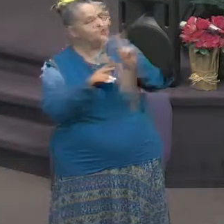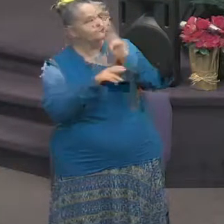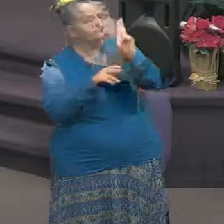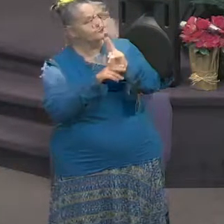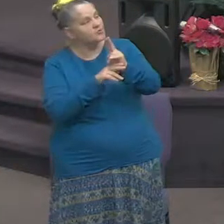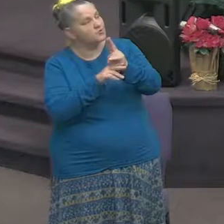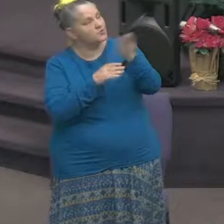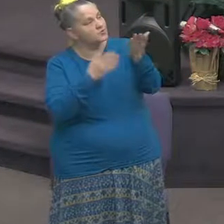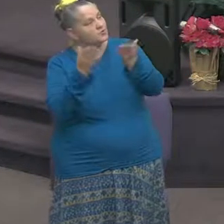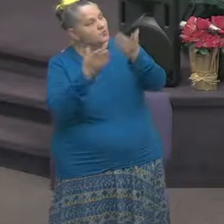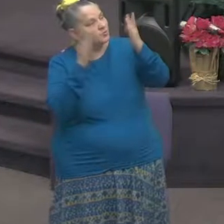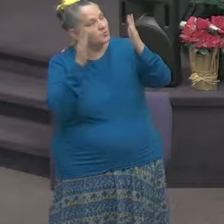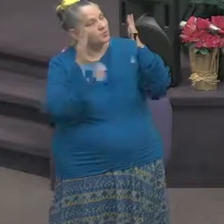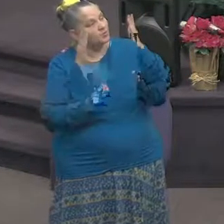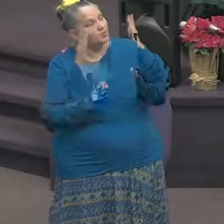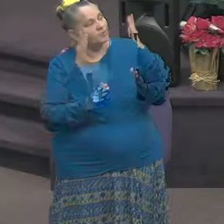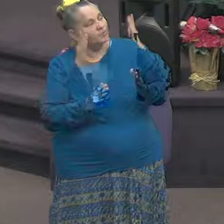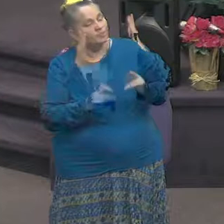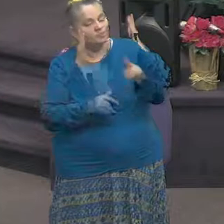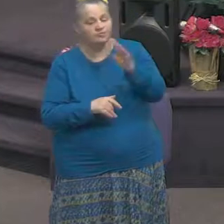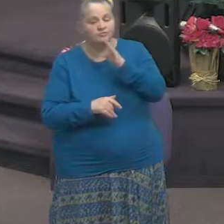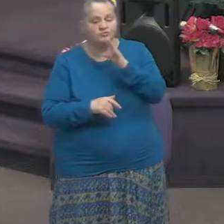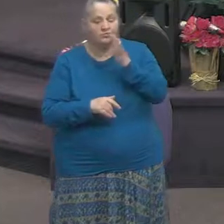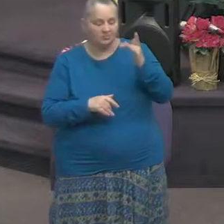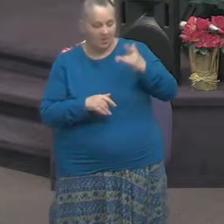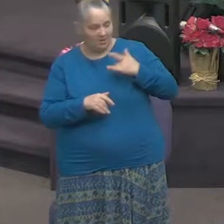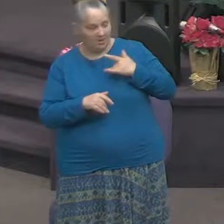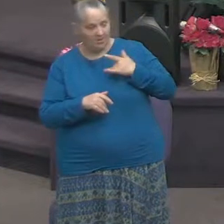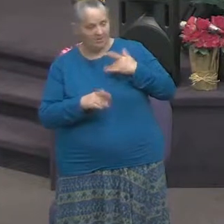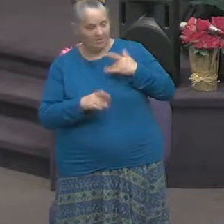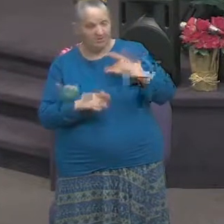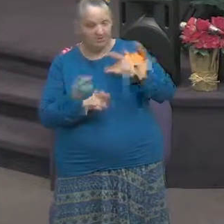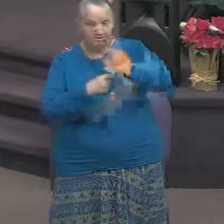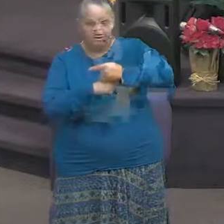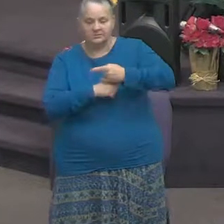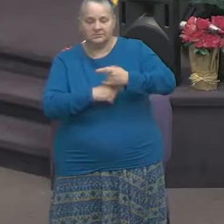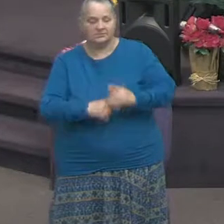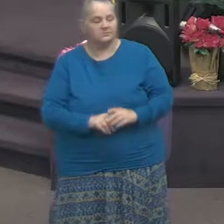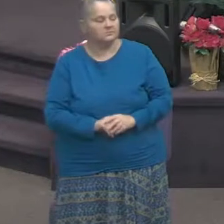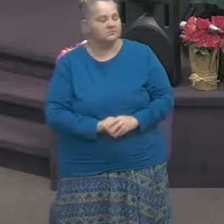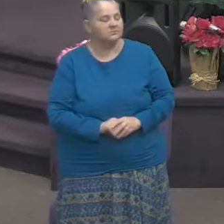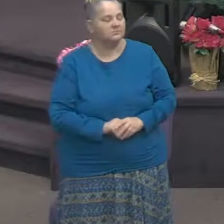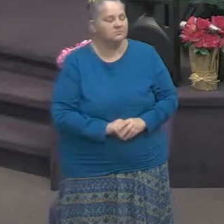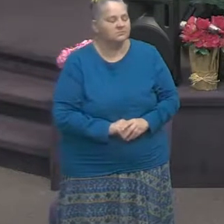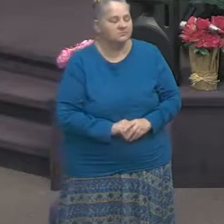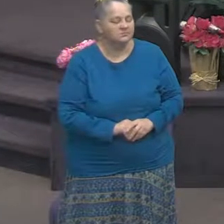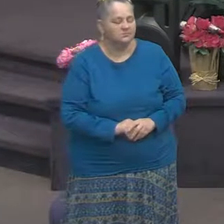vessel to speak into my heart today.